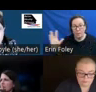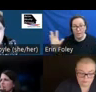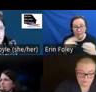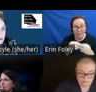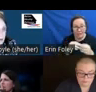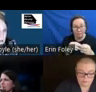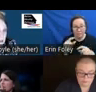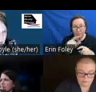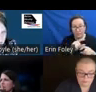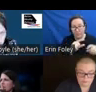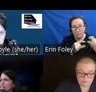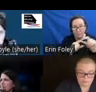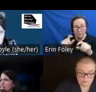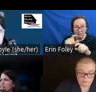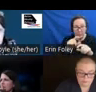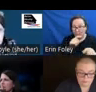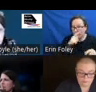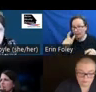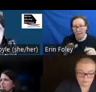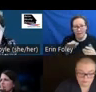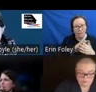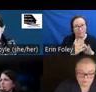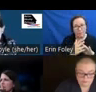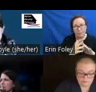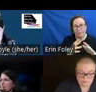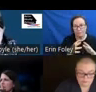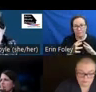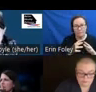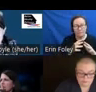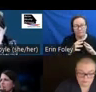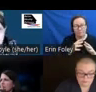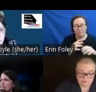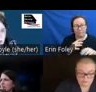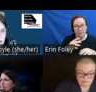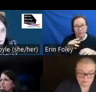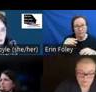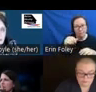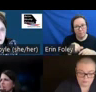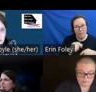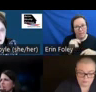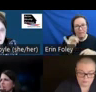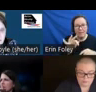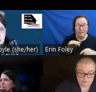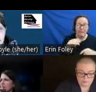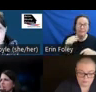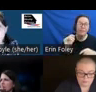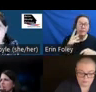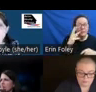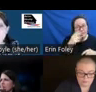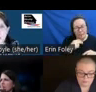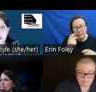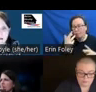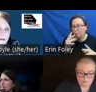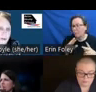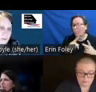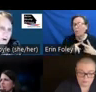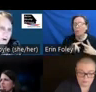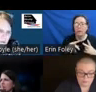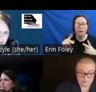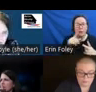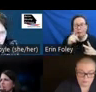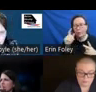Also, the person does not have to be compensated for time when they're asleep, and they don't have to be compensated for time when